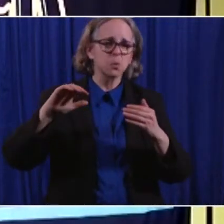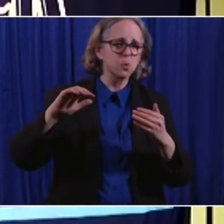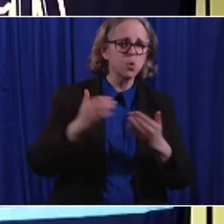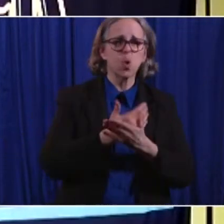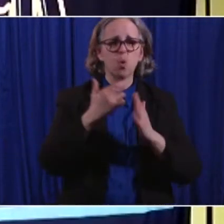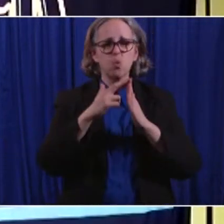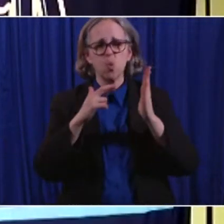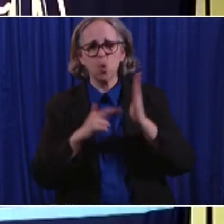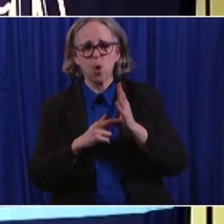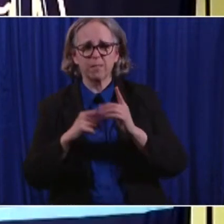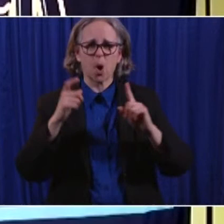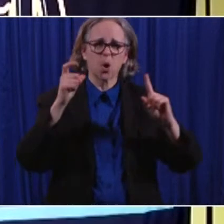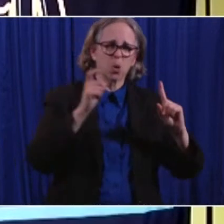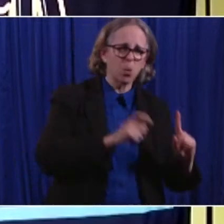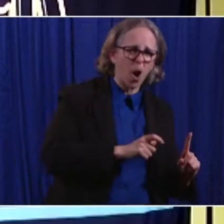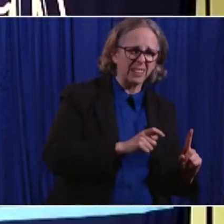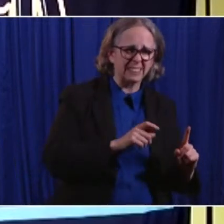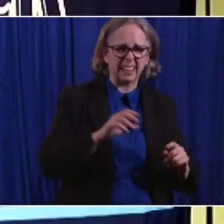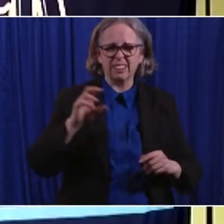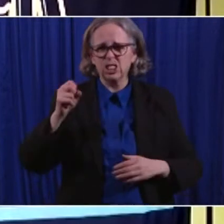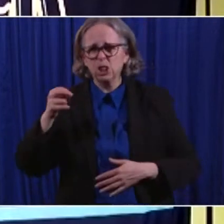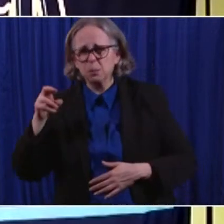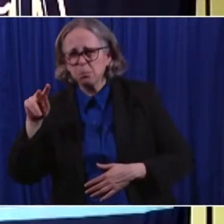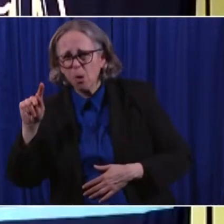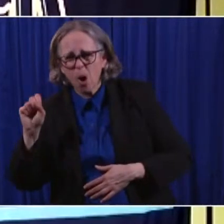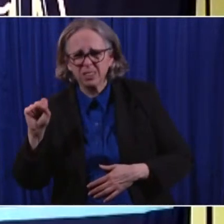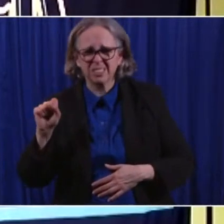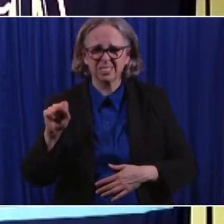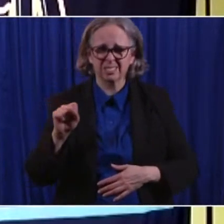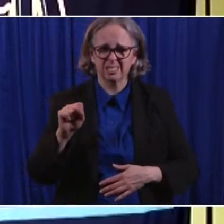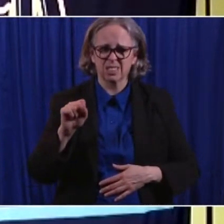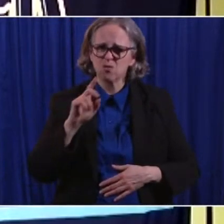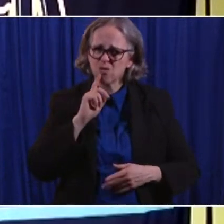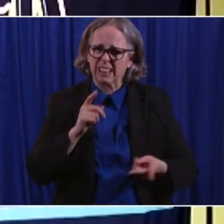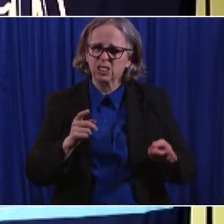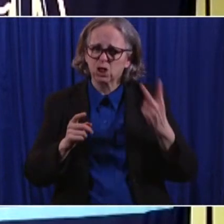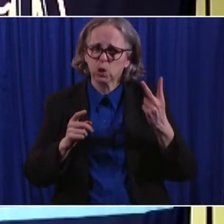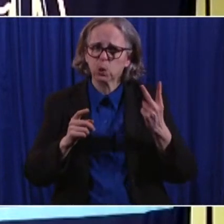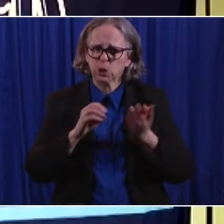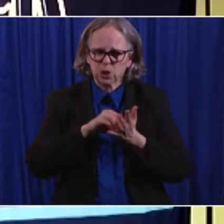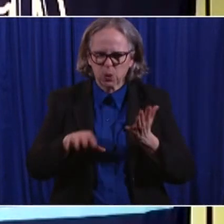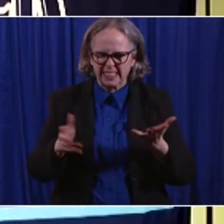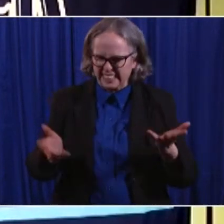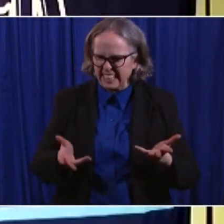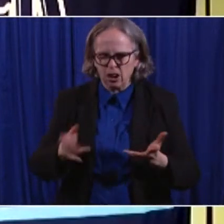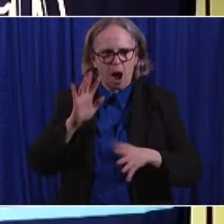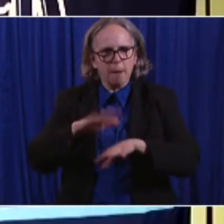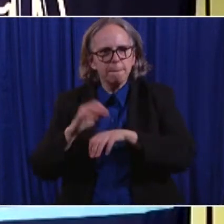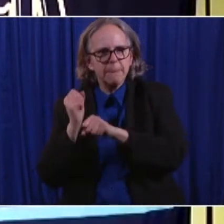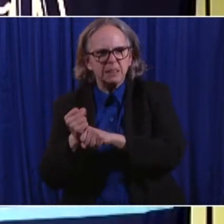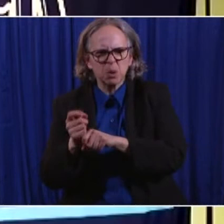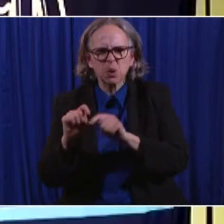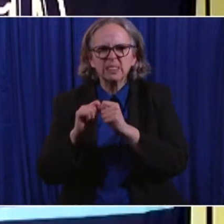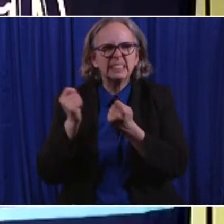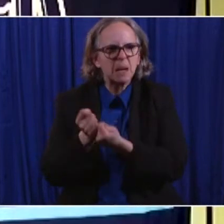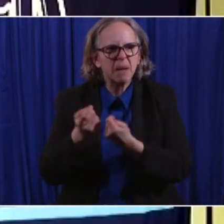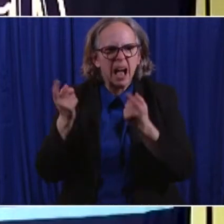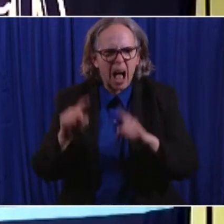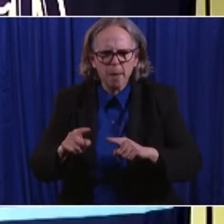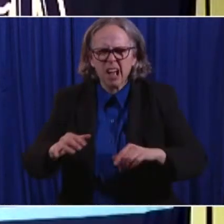we have 2 masked students here in this room who play baseball and track, and they were shaking their heads and giving the thumbs